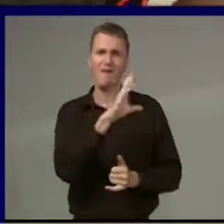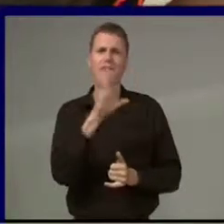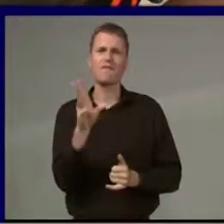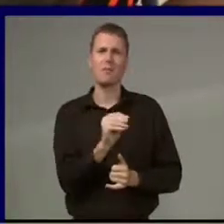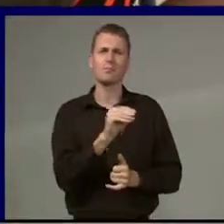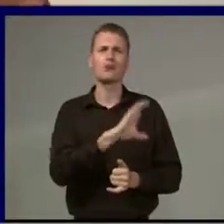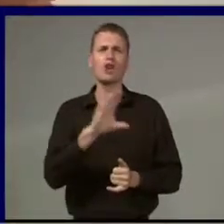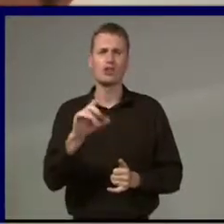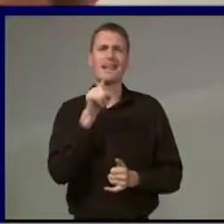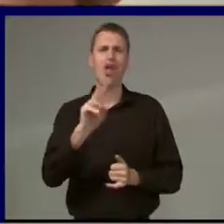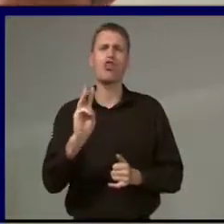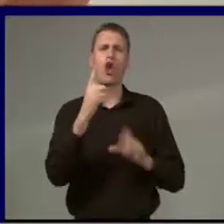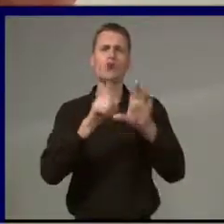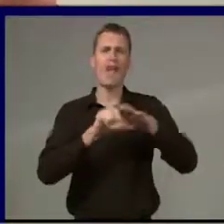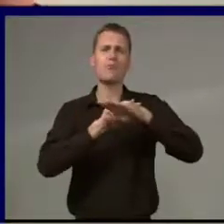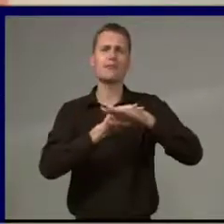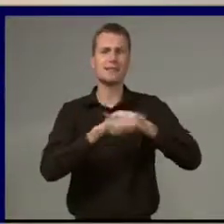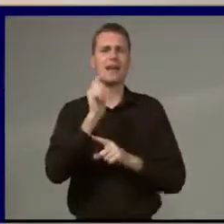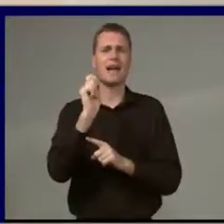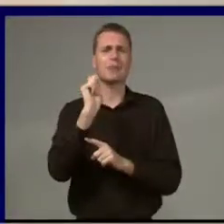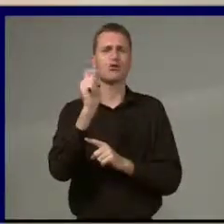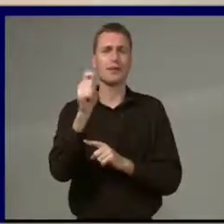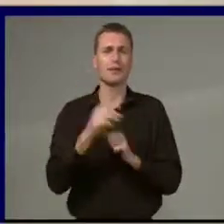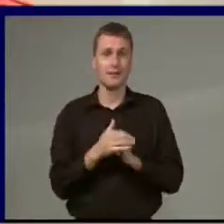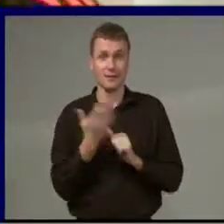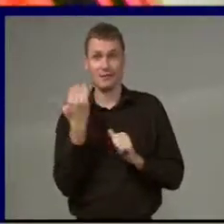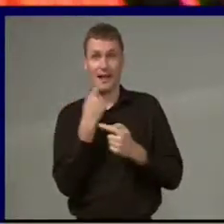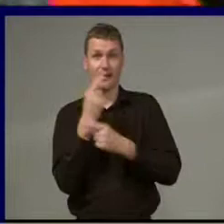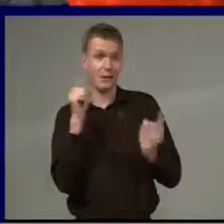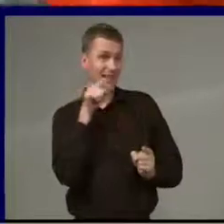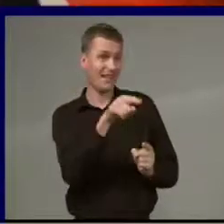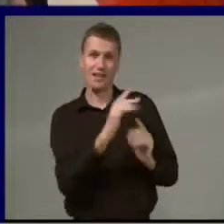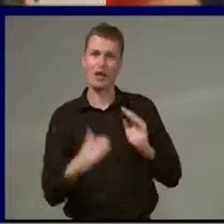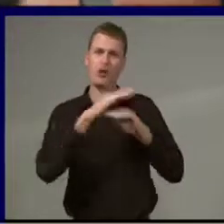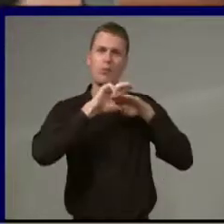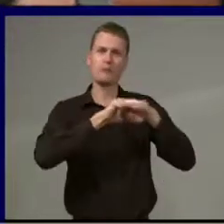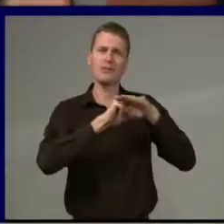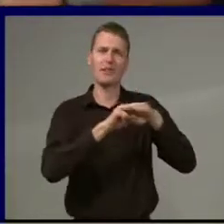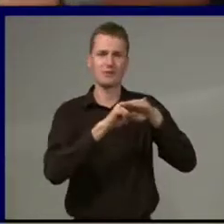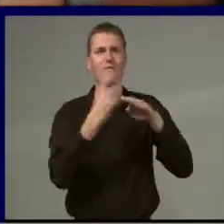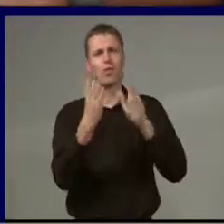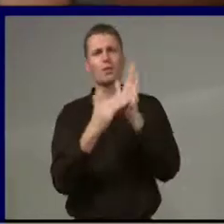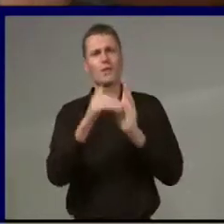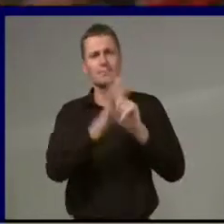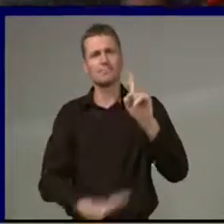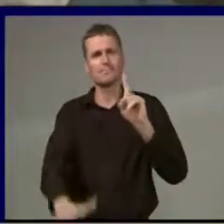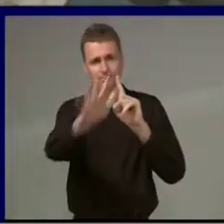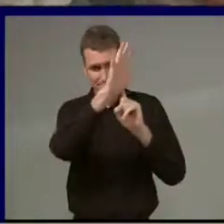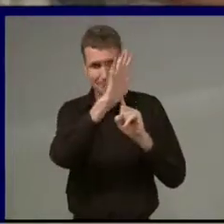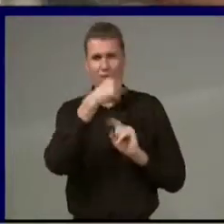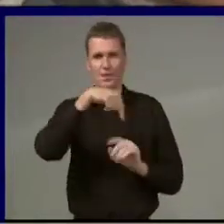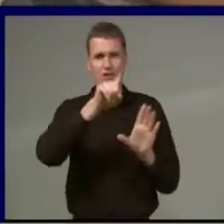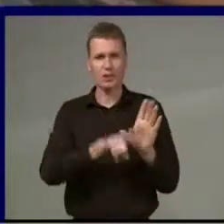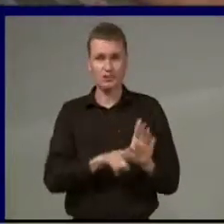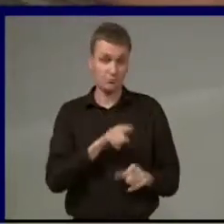carpentry apprentice. Recently announced the National 2014 Apprentice of the Year. Tom says he's surprised to have won,